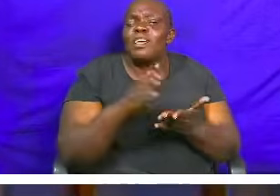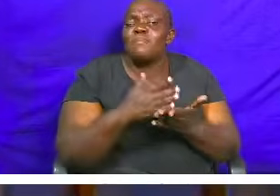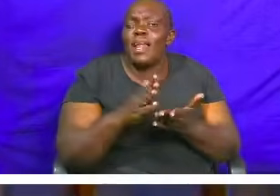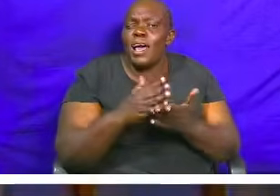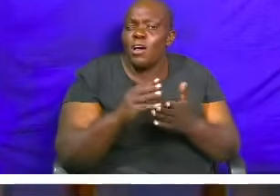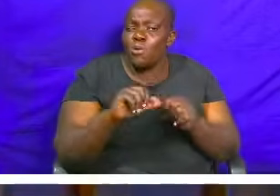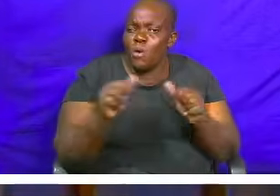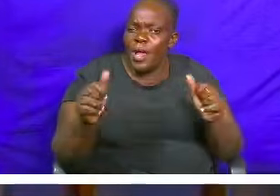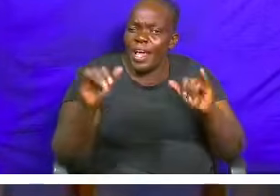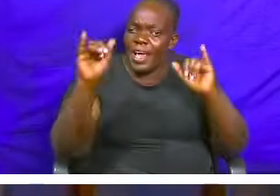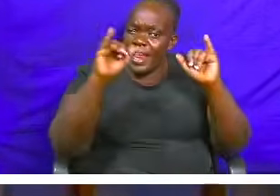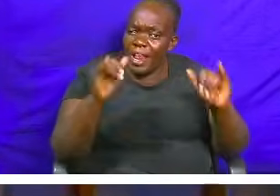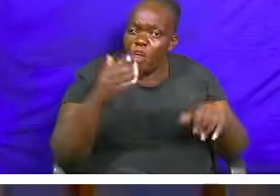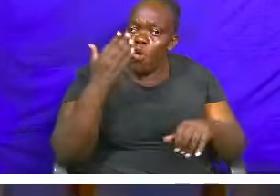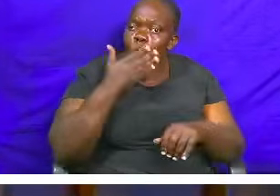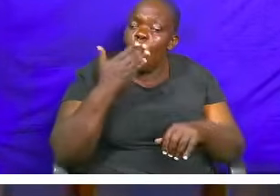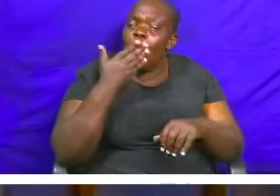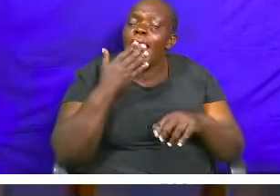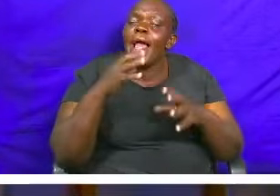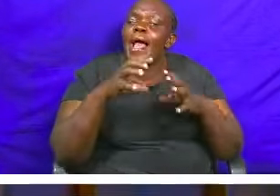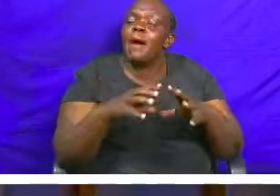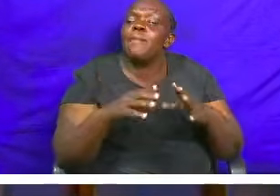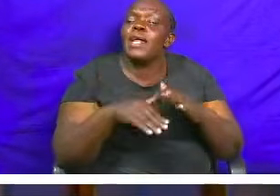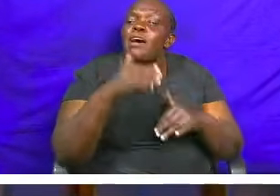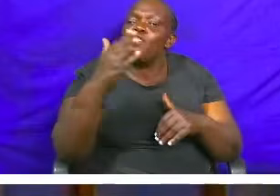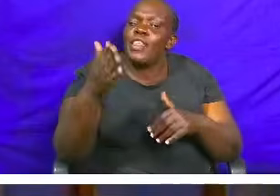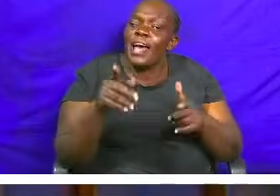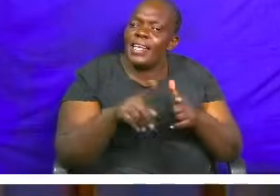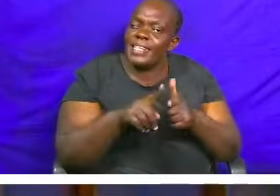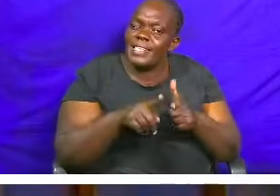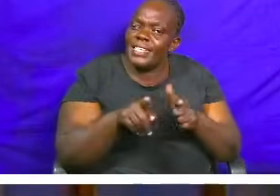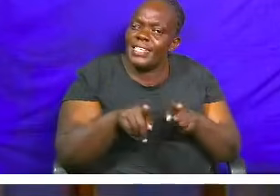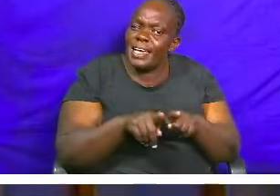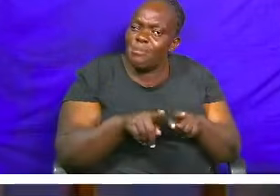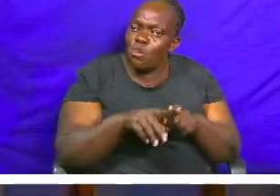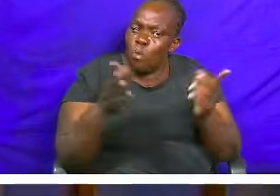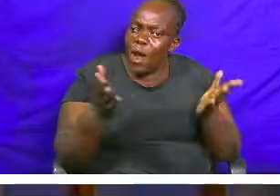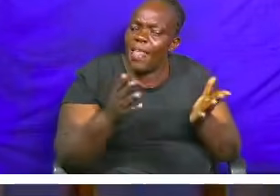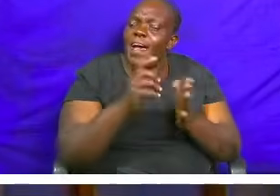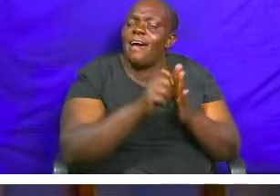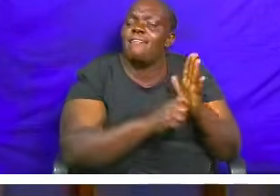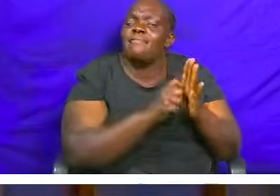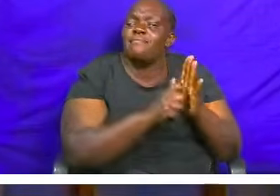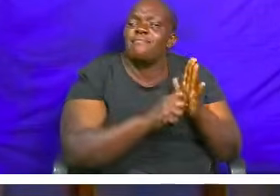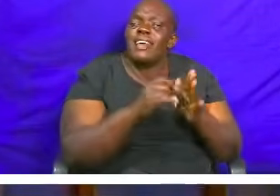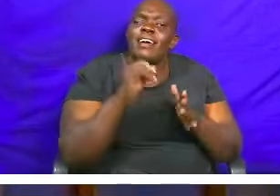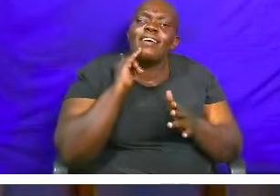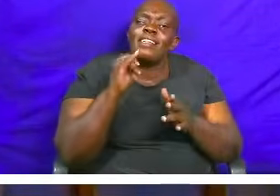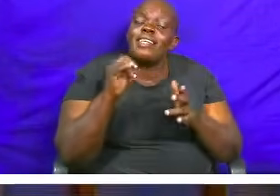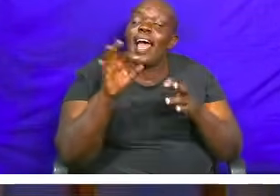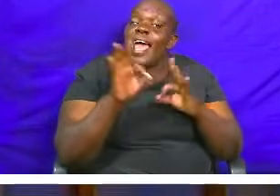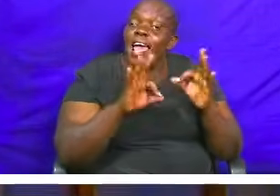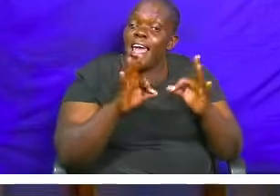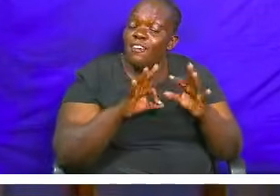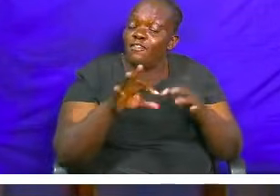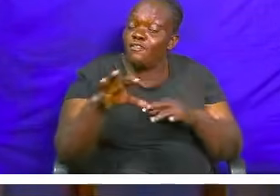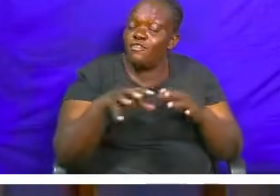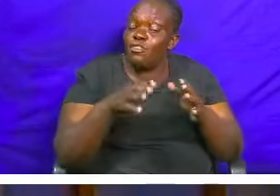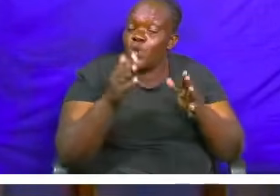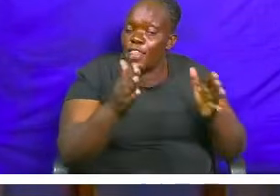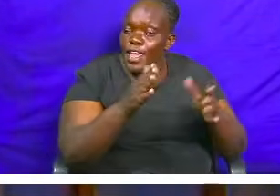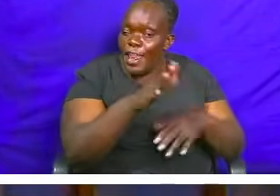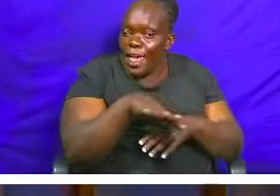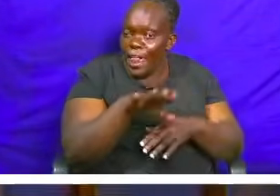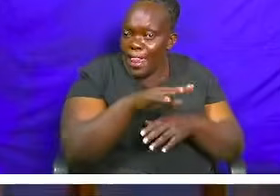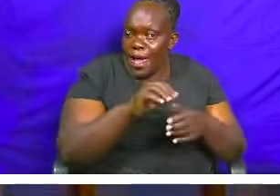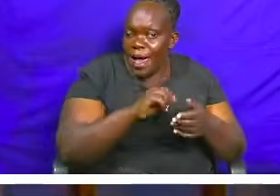the international oil company out there, regardless of where their refinery is, if there's trouble within their refinery, they look for